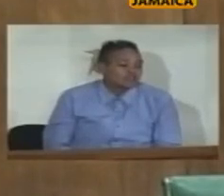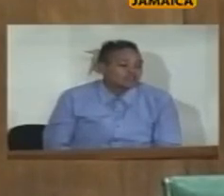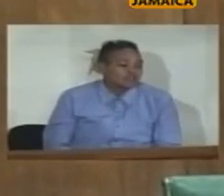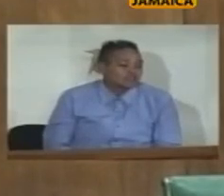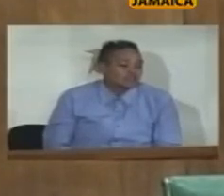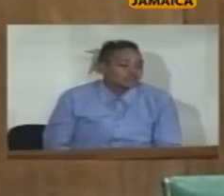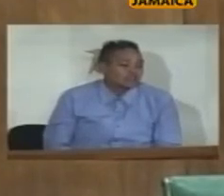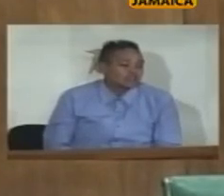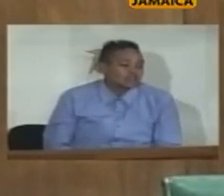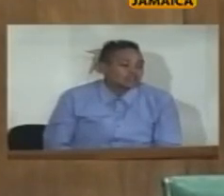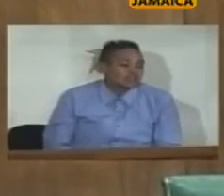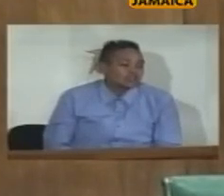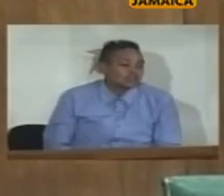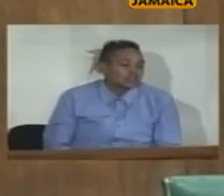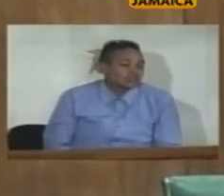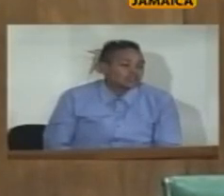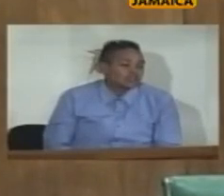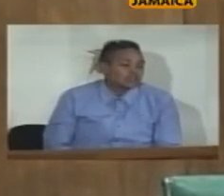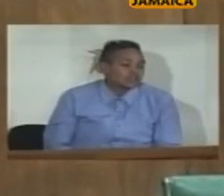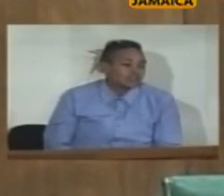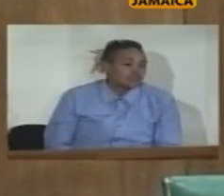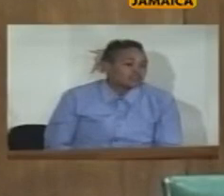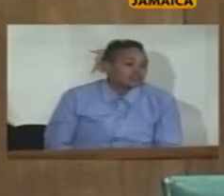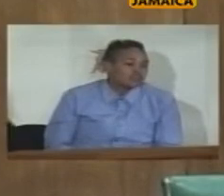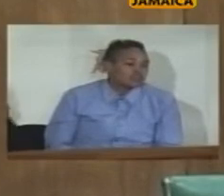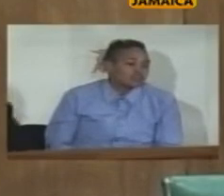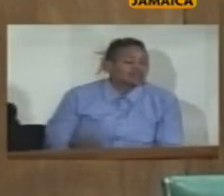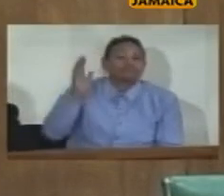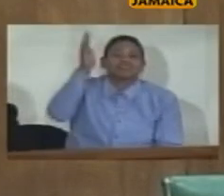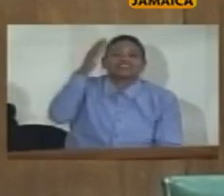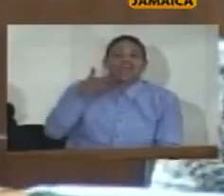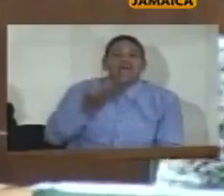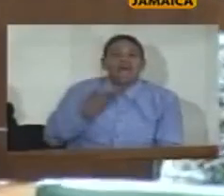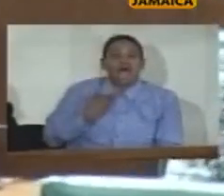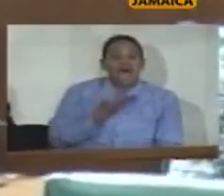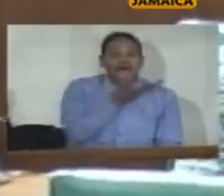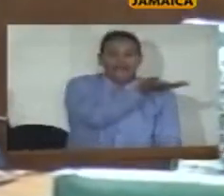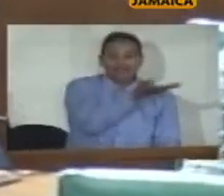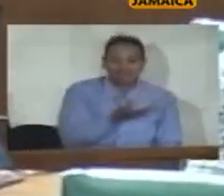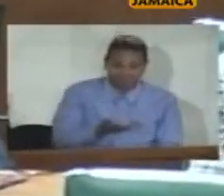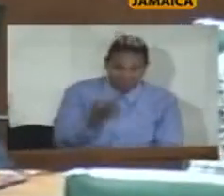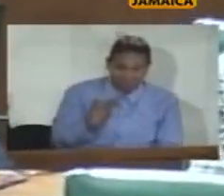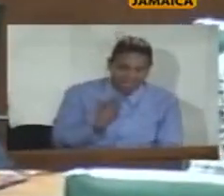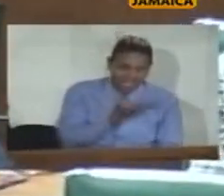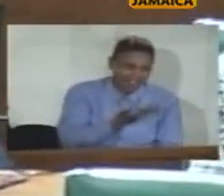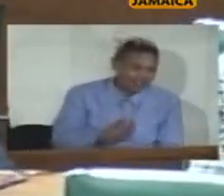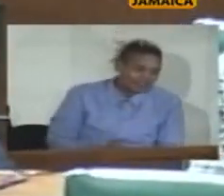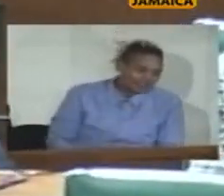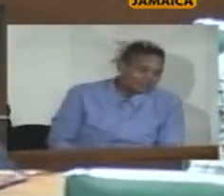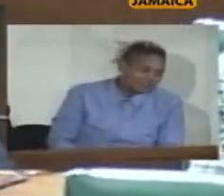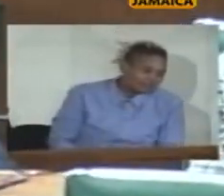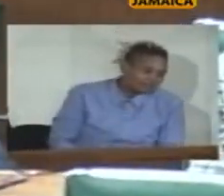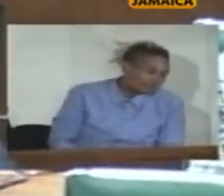Mr. Speaker, may I be invited to help you with something? Order, you read what you are saying.